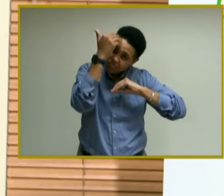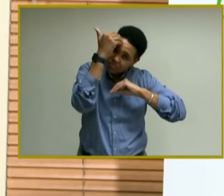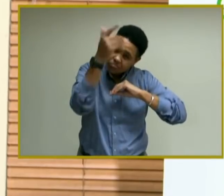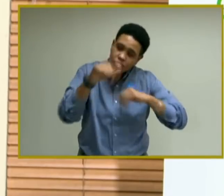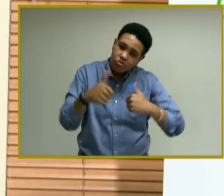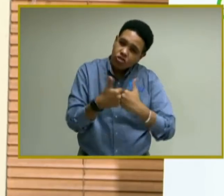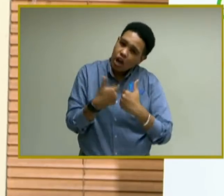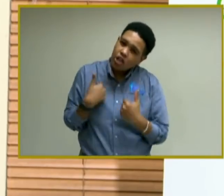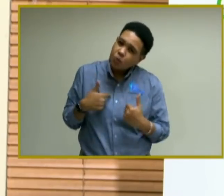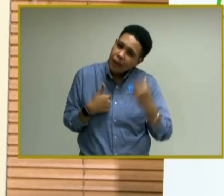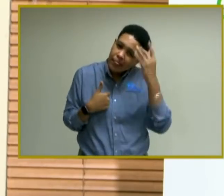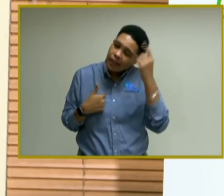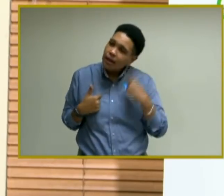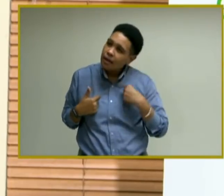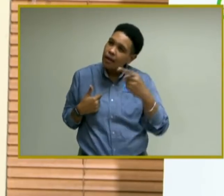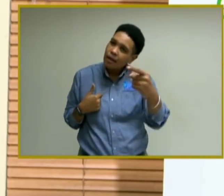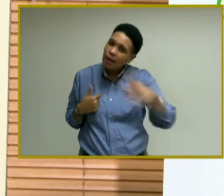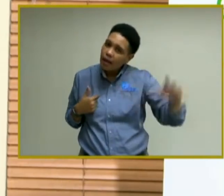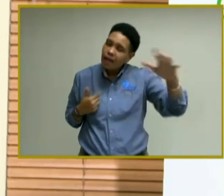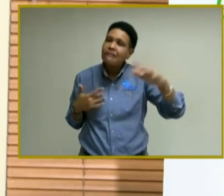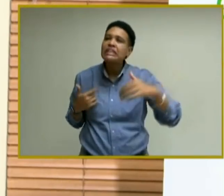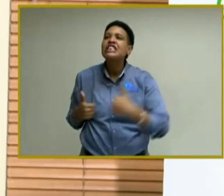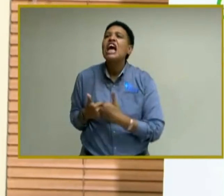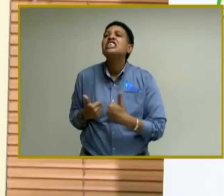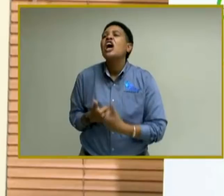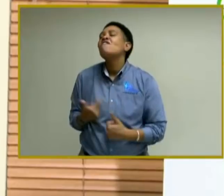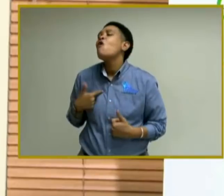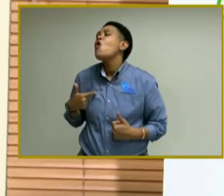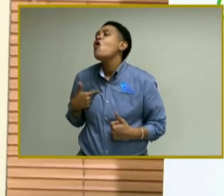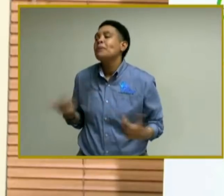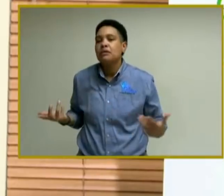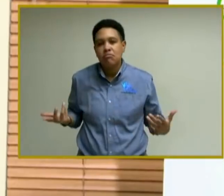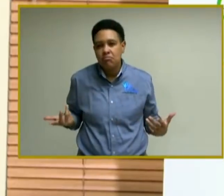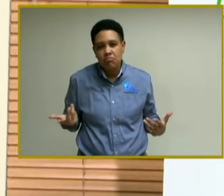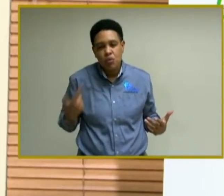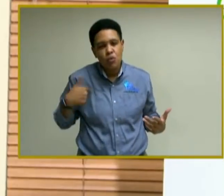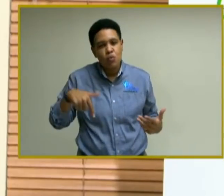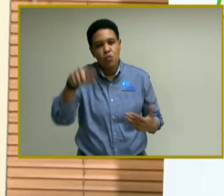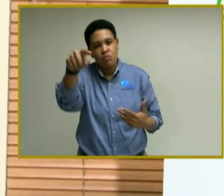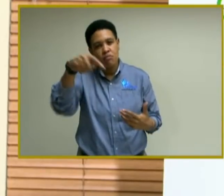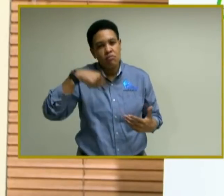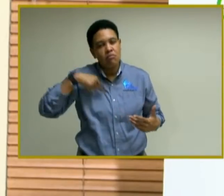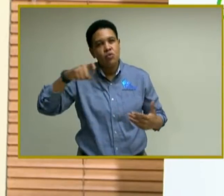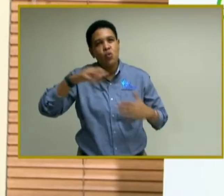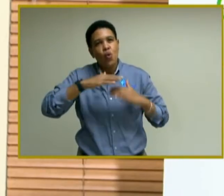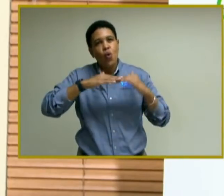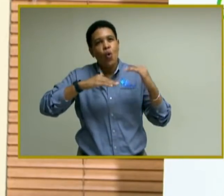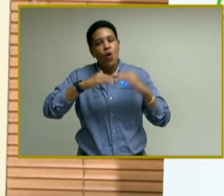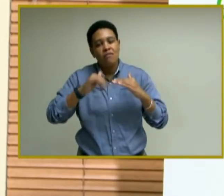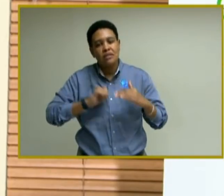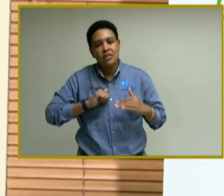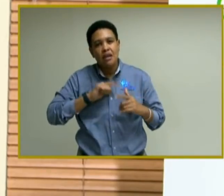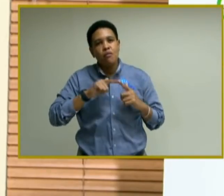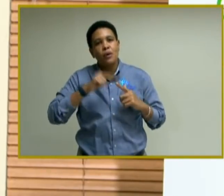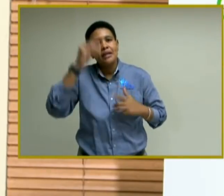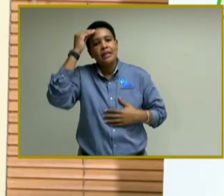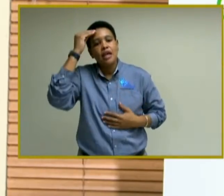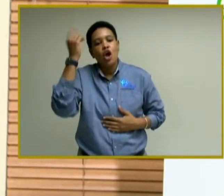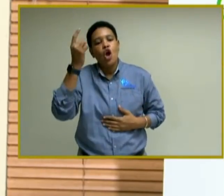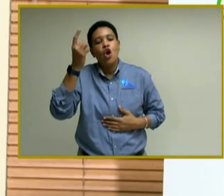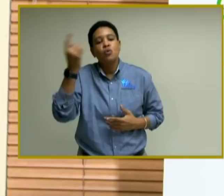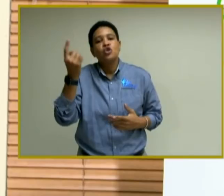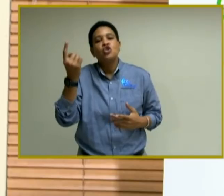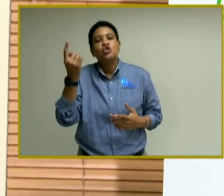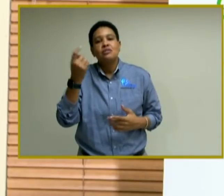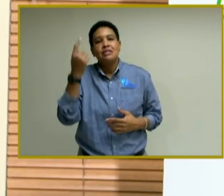challenged as we think we are, we comfort ourselves when we think, and there's always someone who is